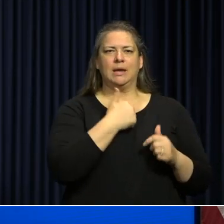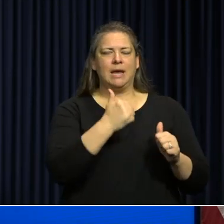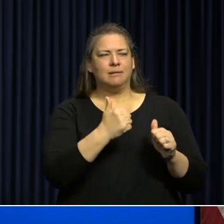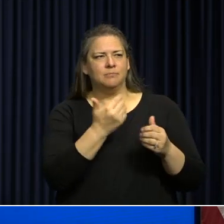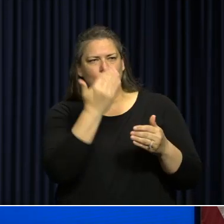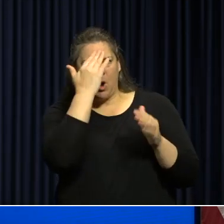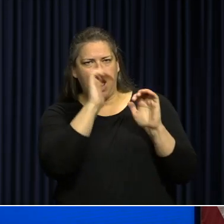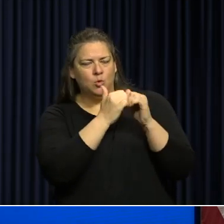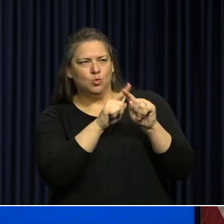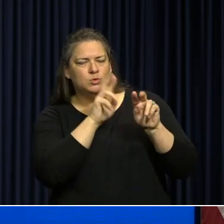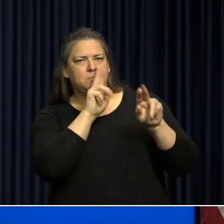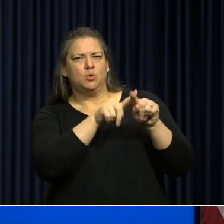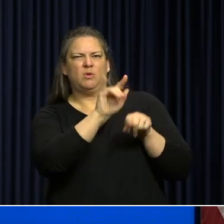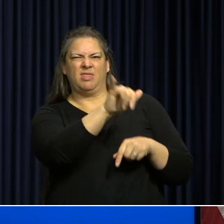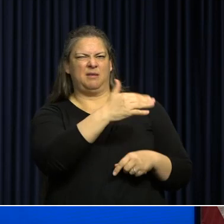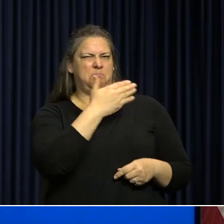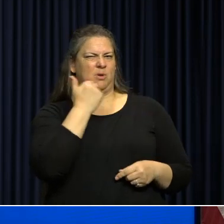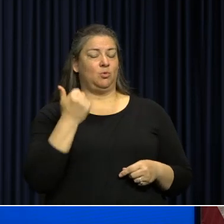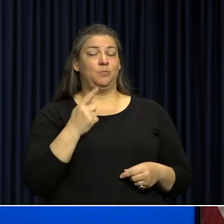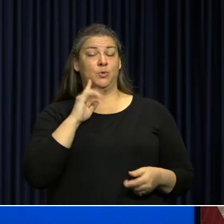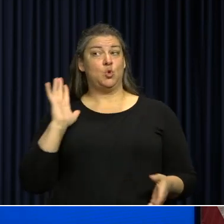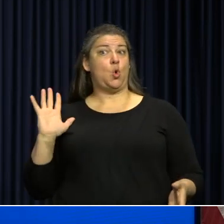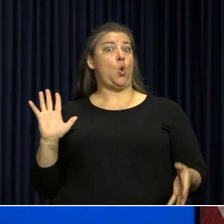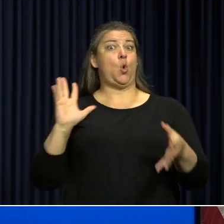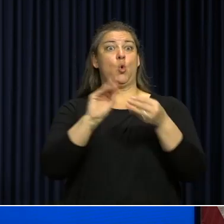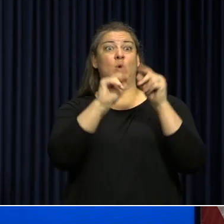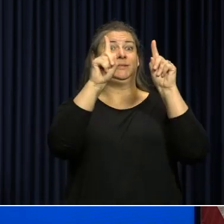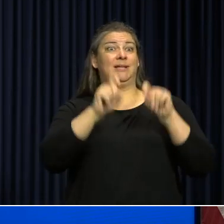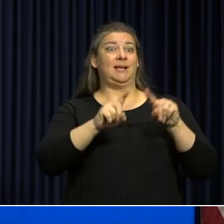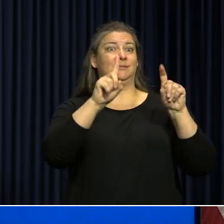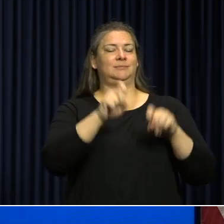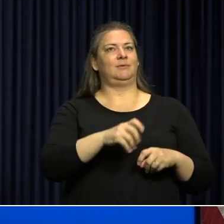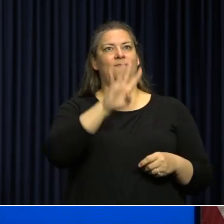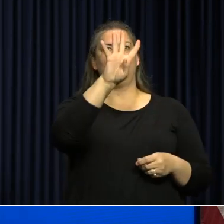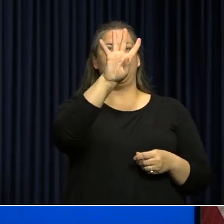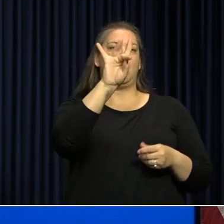Our total number of people tested is at least